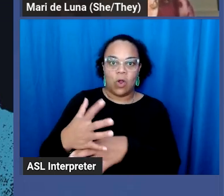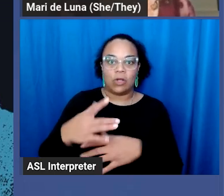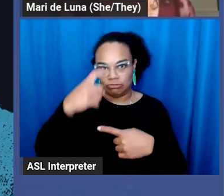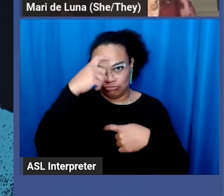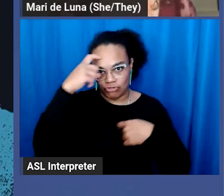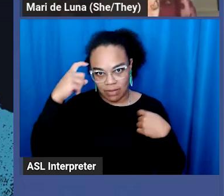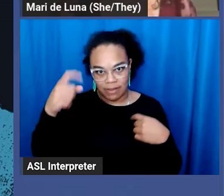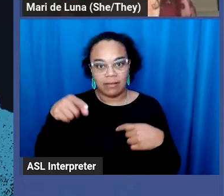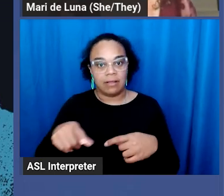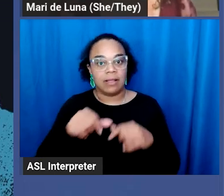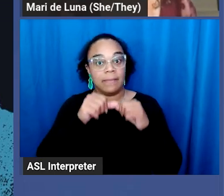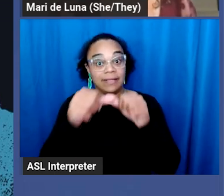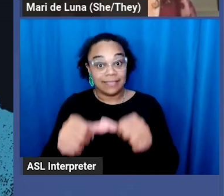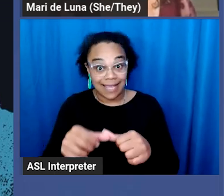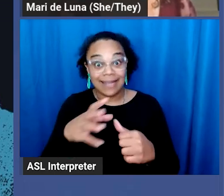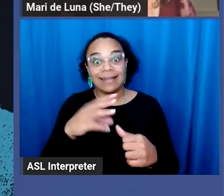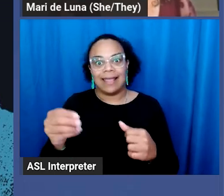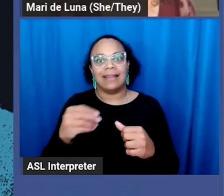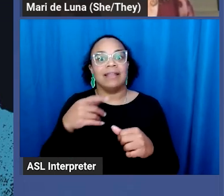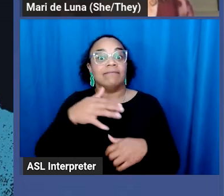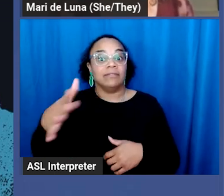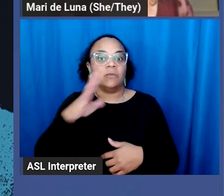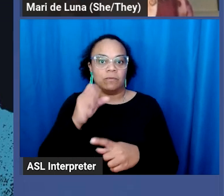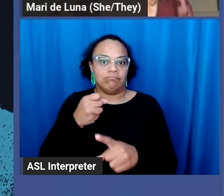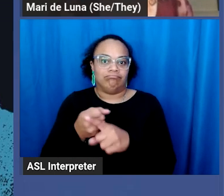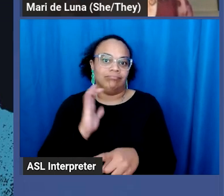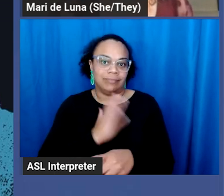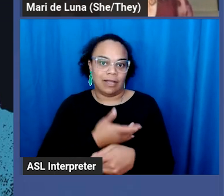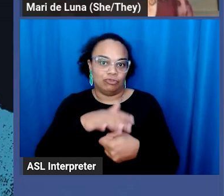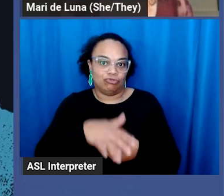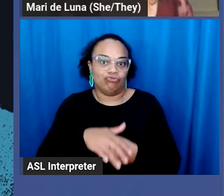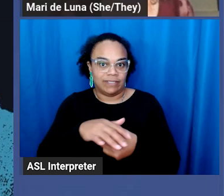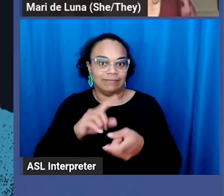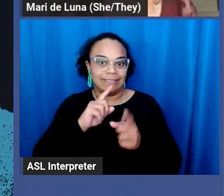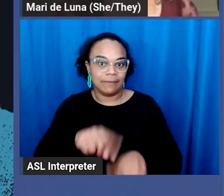and impact our stress responses.